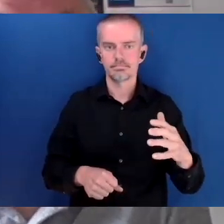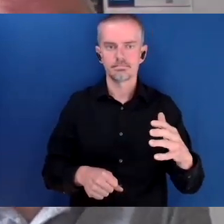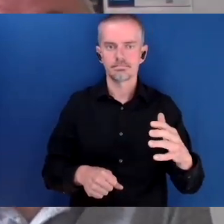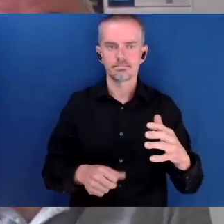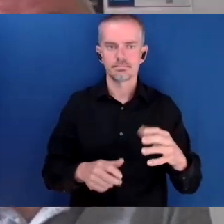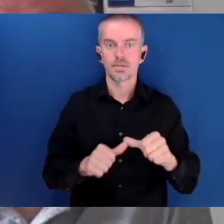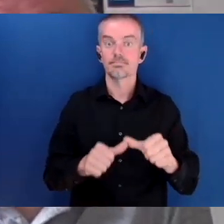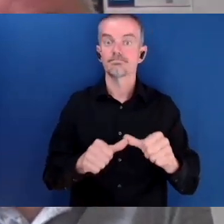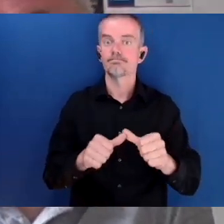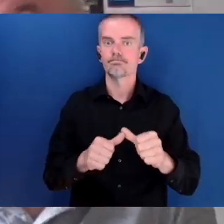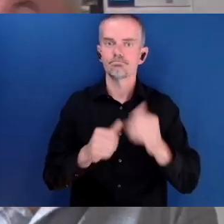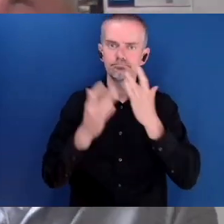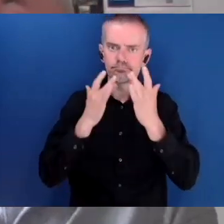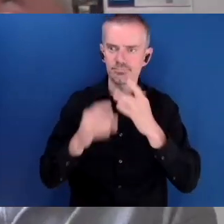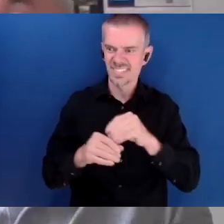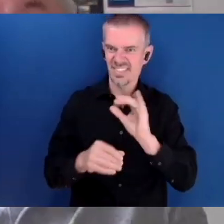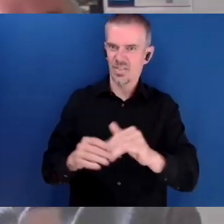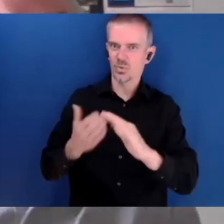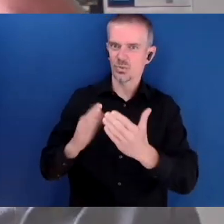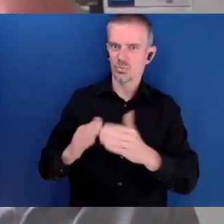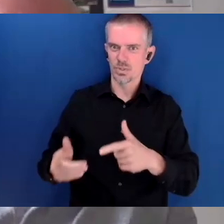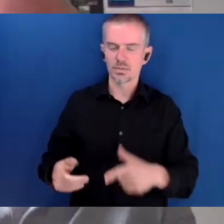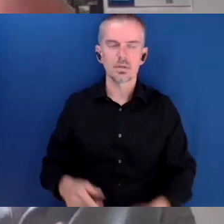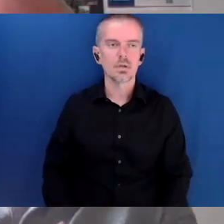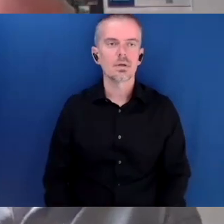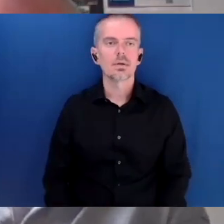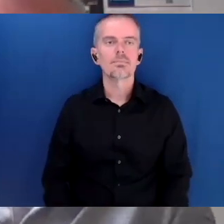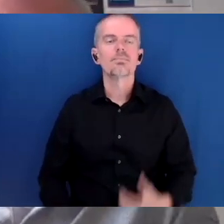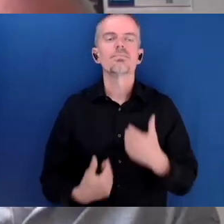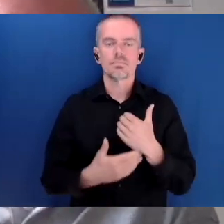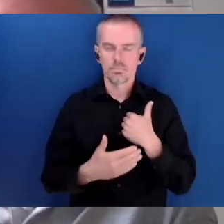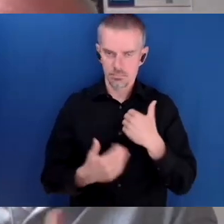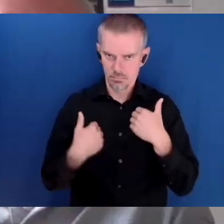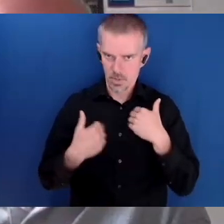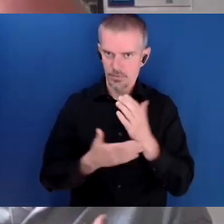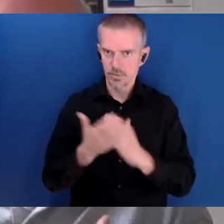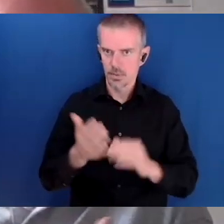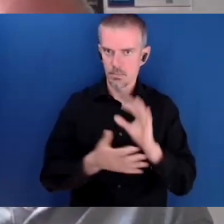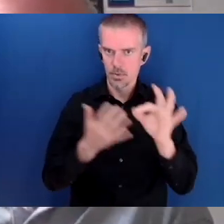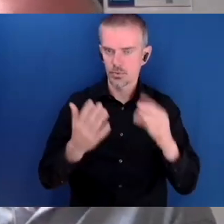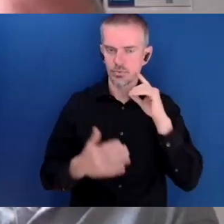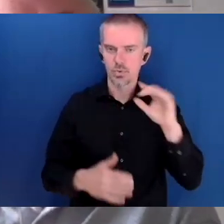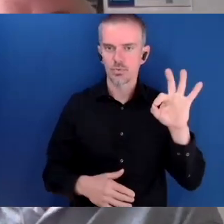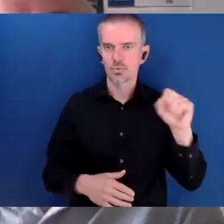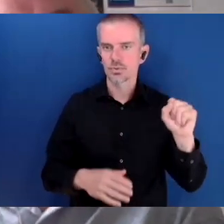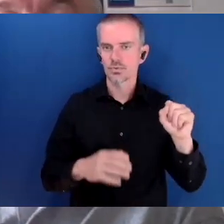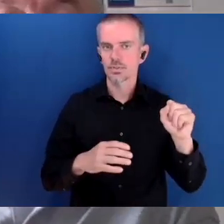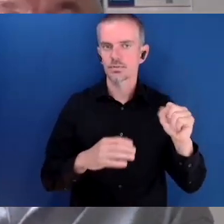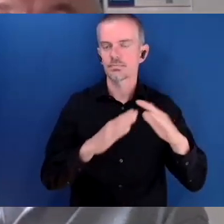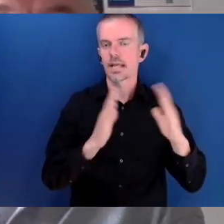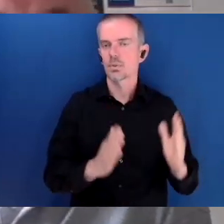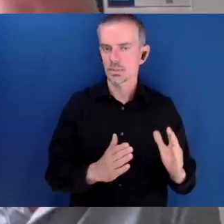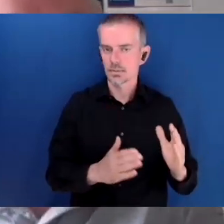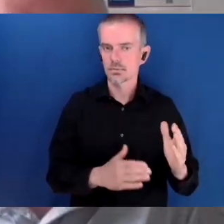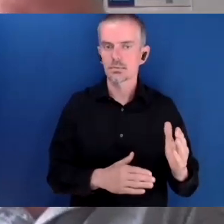sustain themselves in these communities. We do have opportunities for kind of Forest Service housing, and